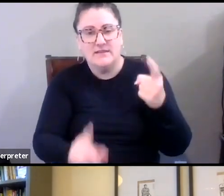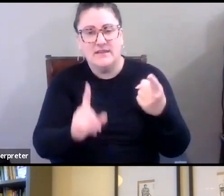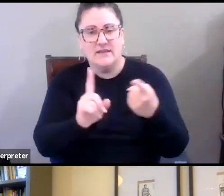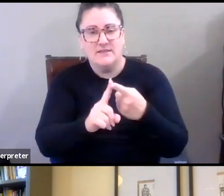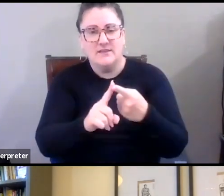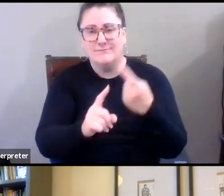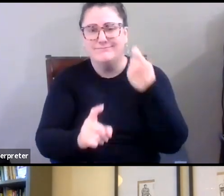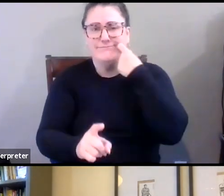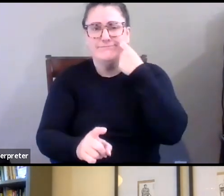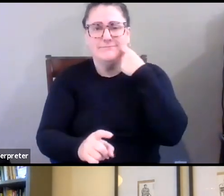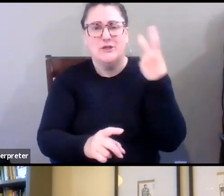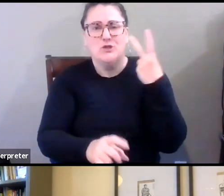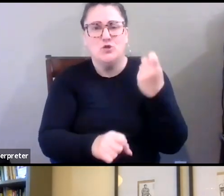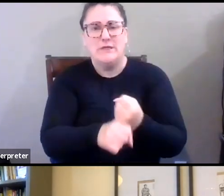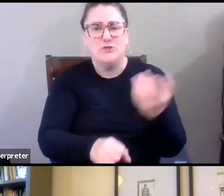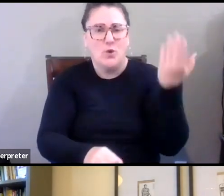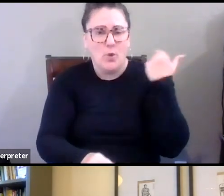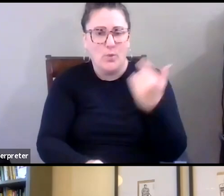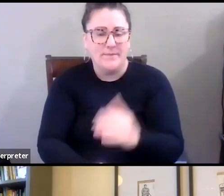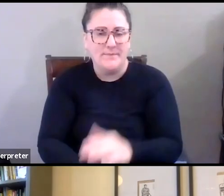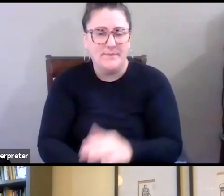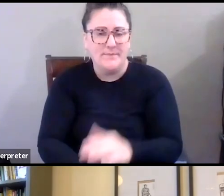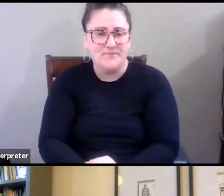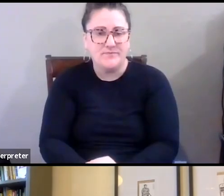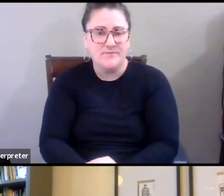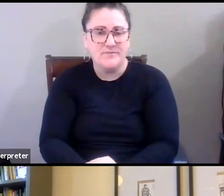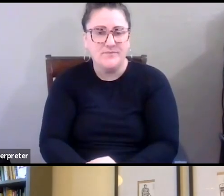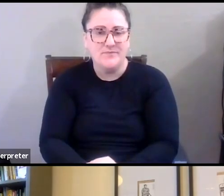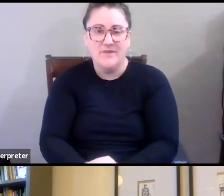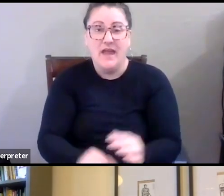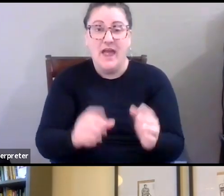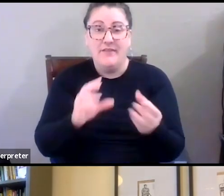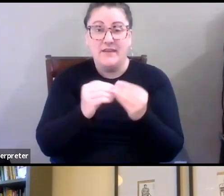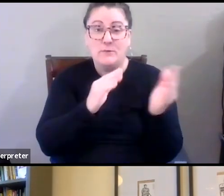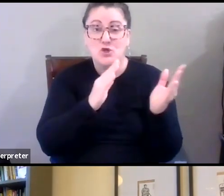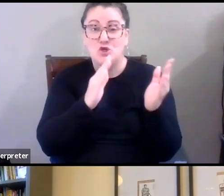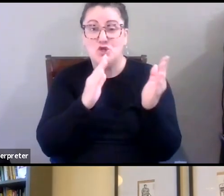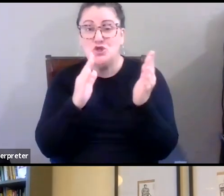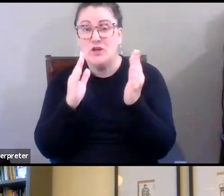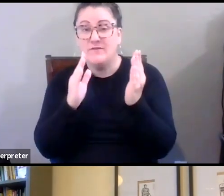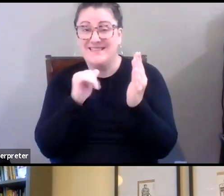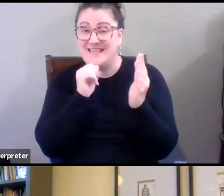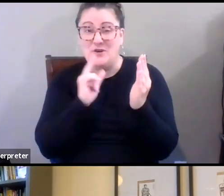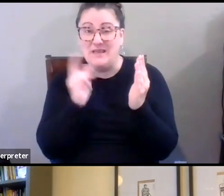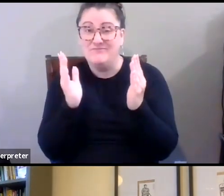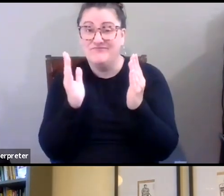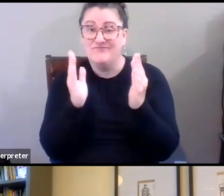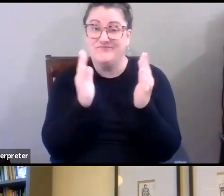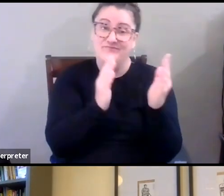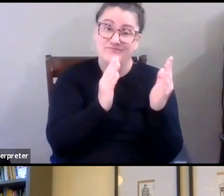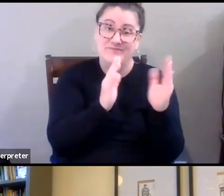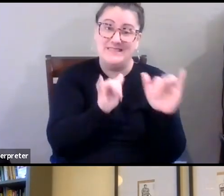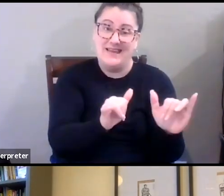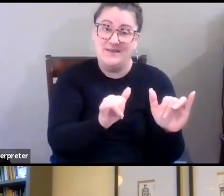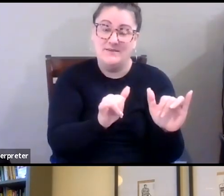a couple years ago, mm-hmm. right? The numbers, they haven't shifted that much. They mm-hmm. haven't changed.